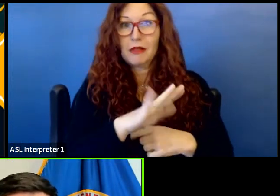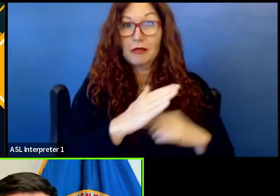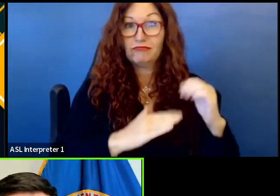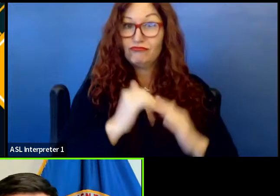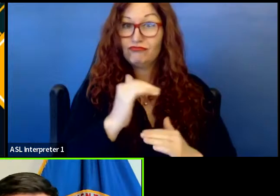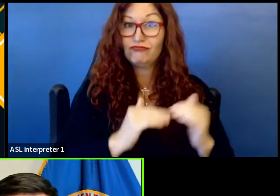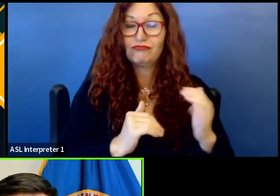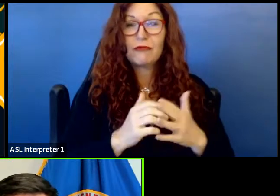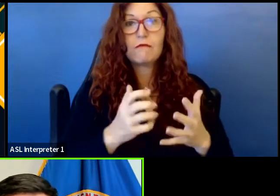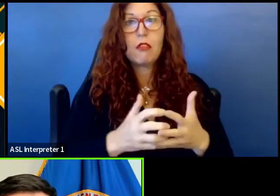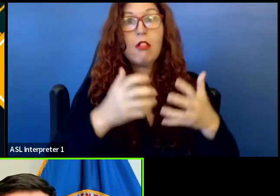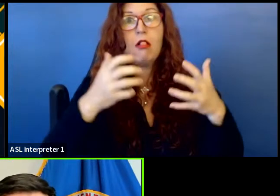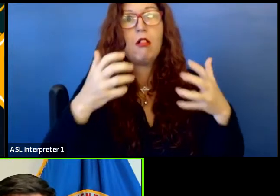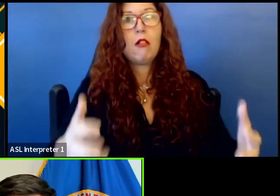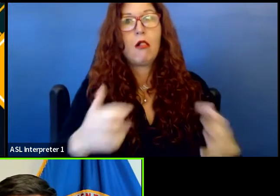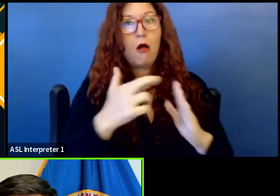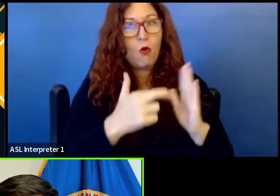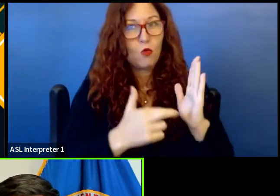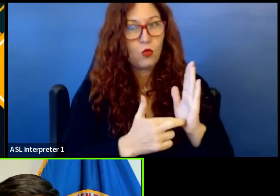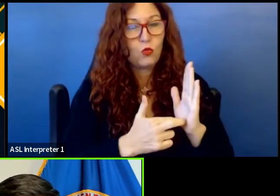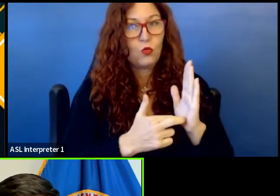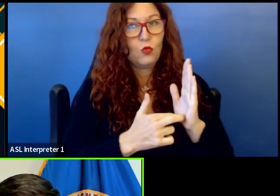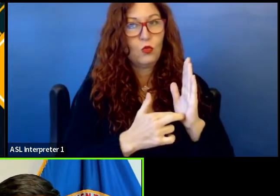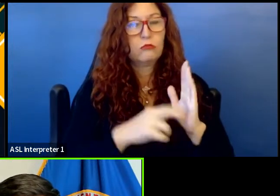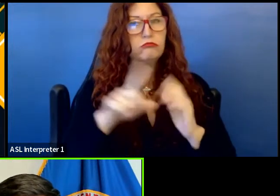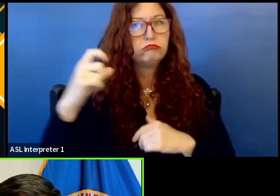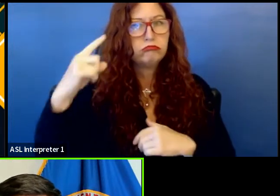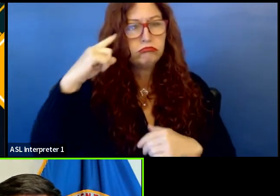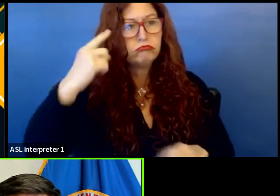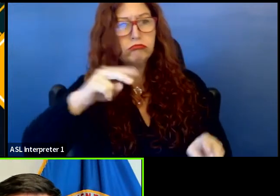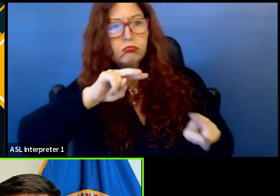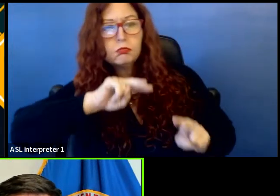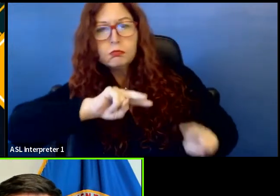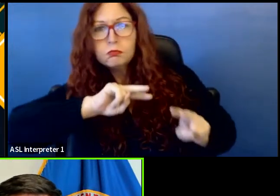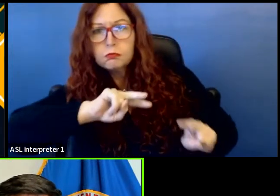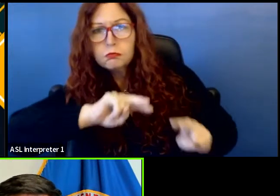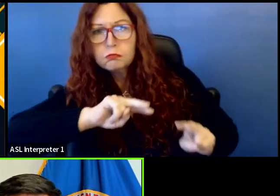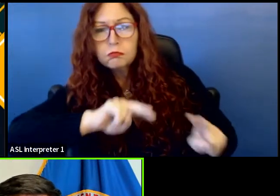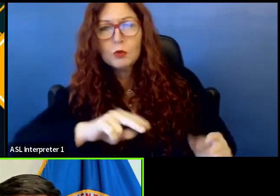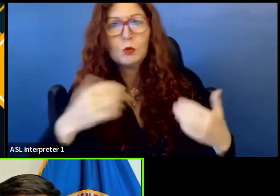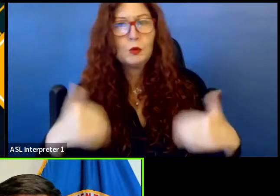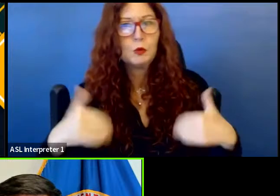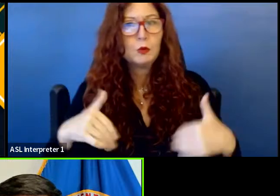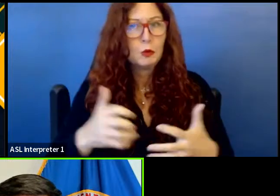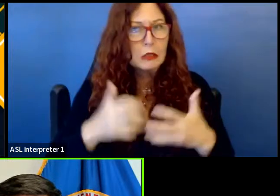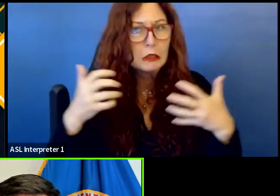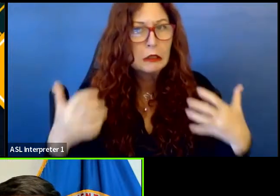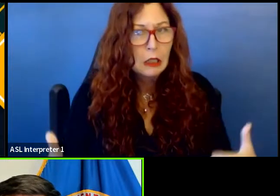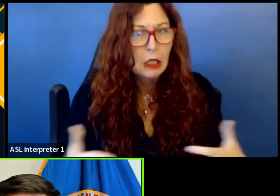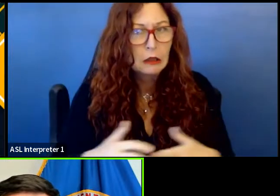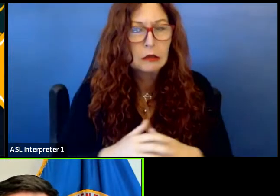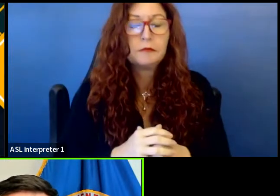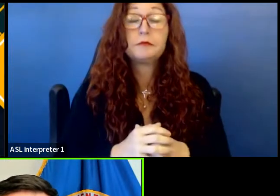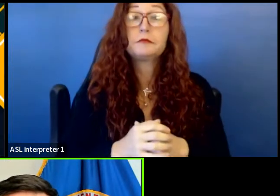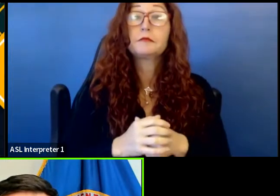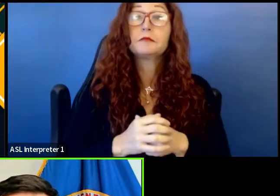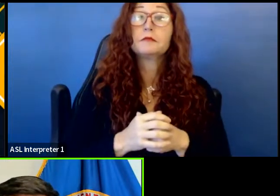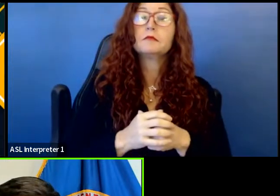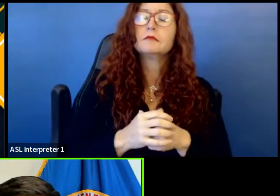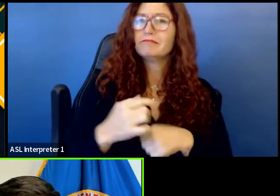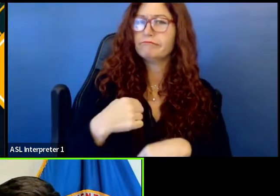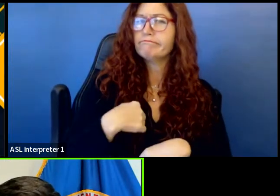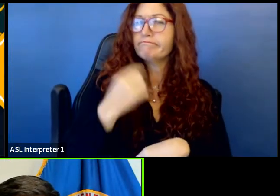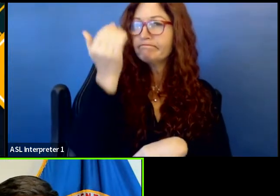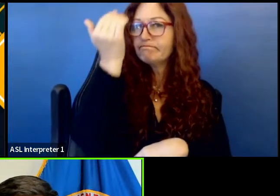regulatory microscope as the former acting and deputy administrator of the u.s department of labor's wage and hour division i am keenly aware of the